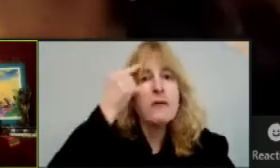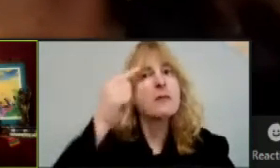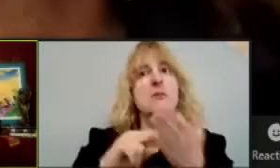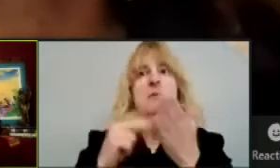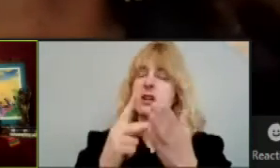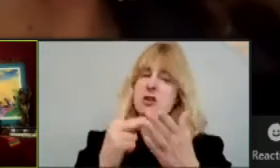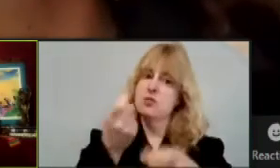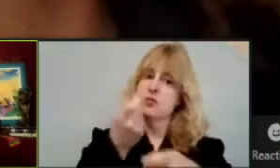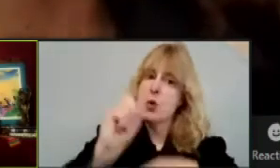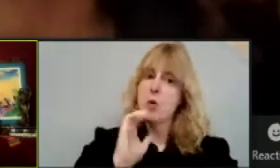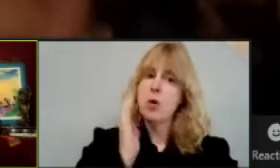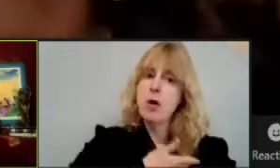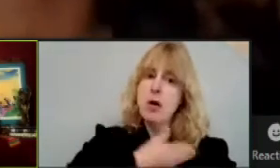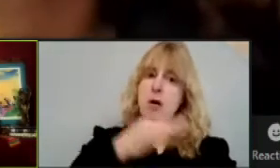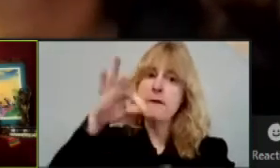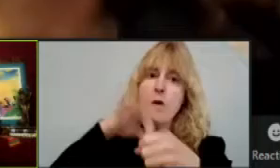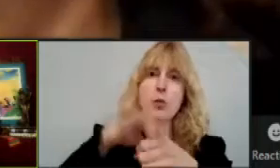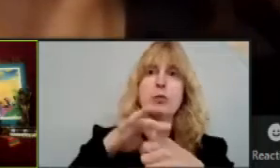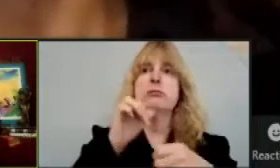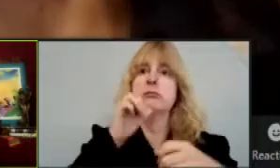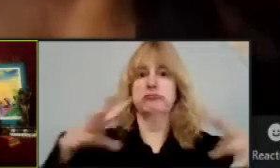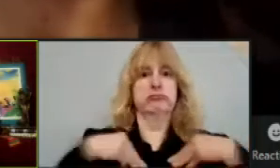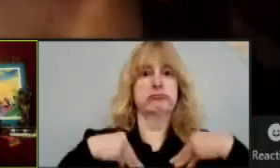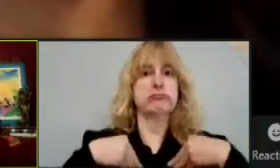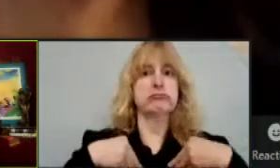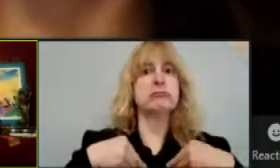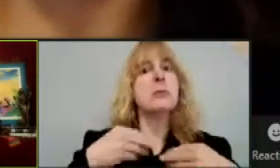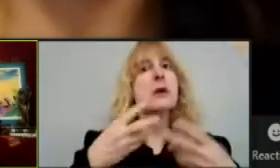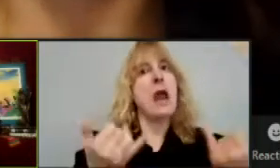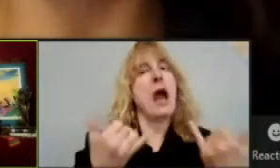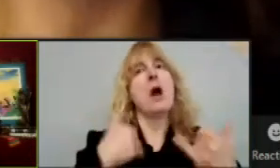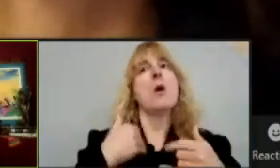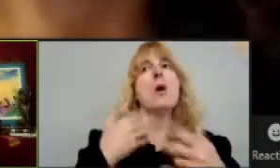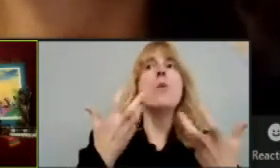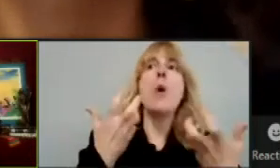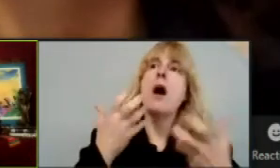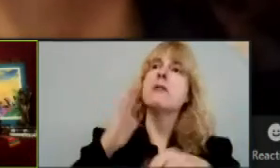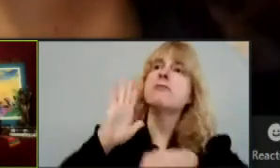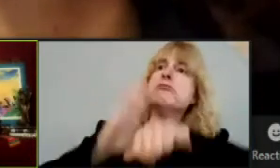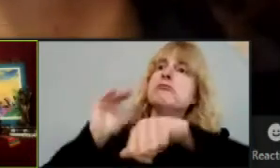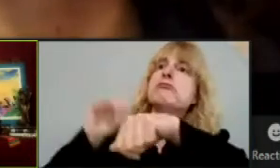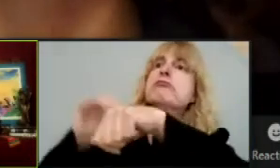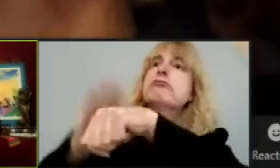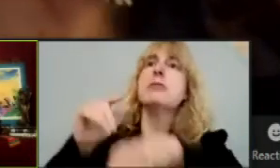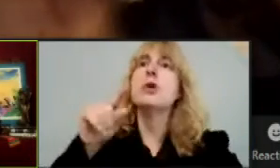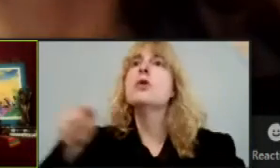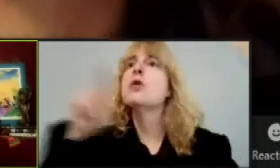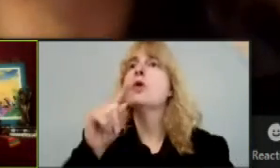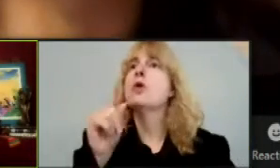want to let those that have been involved in calling out and questioning the validity of